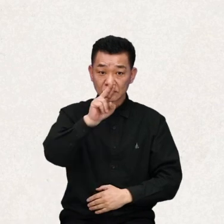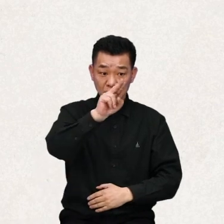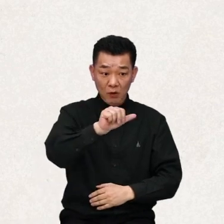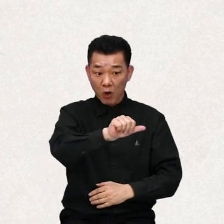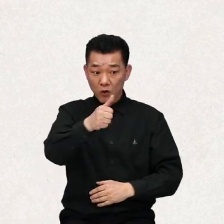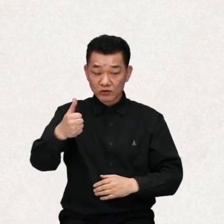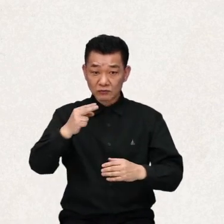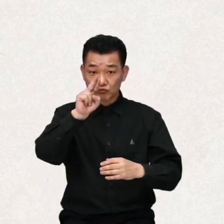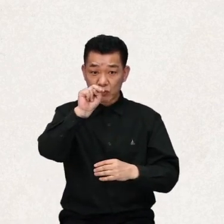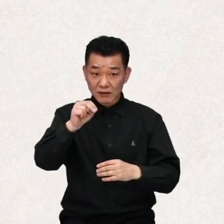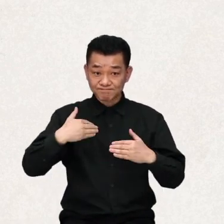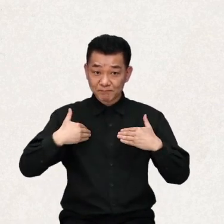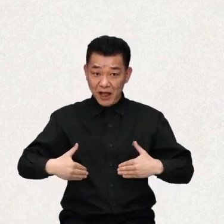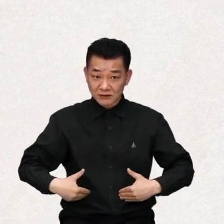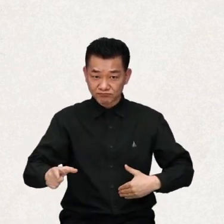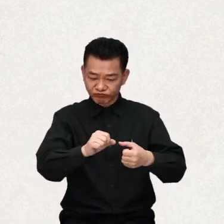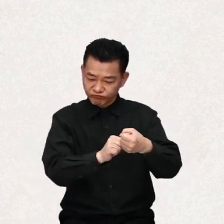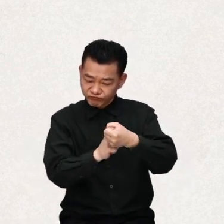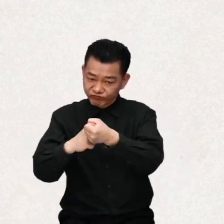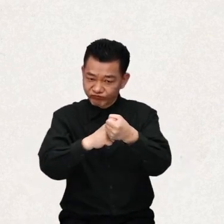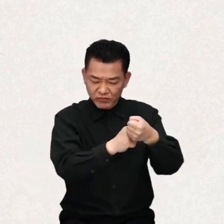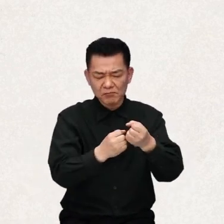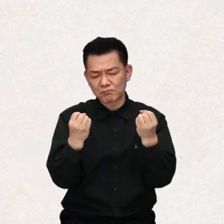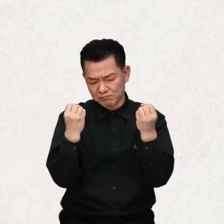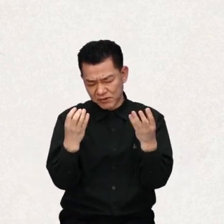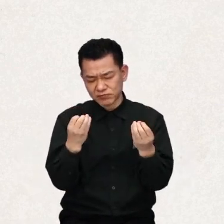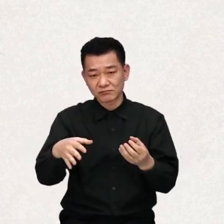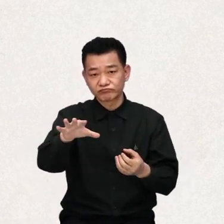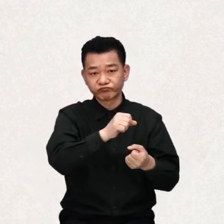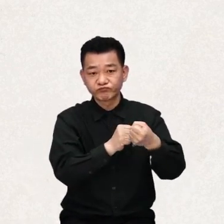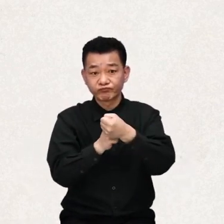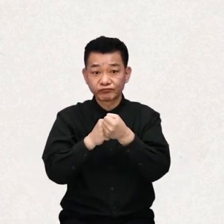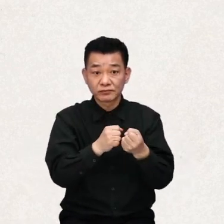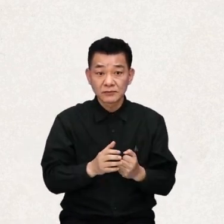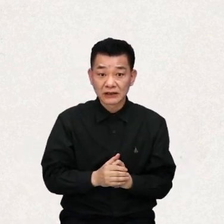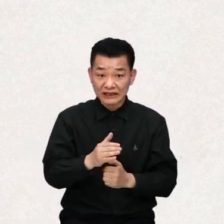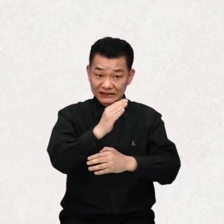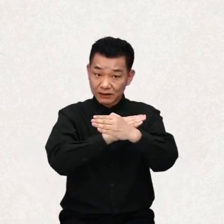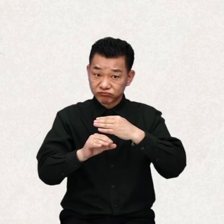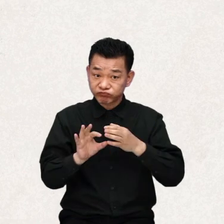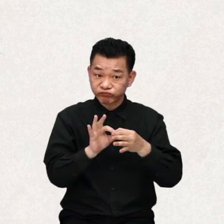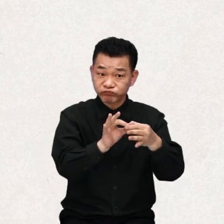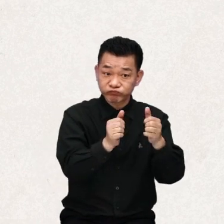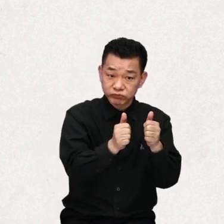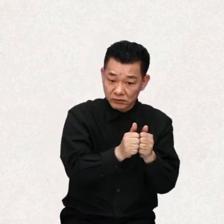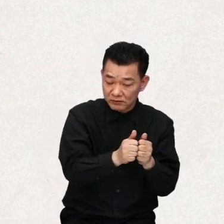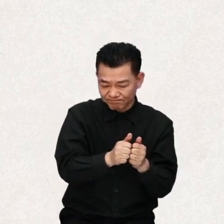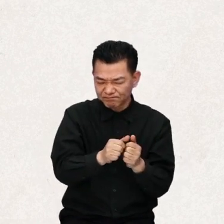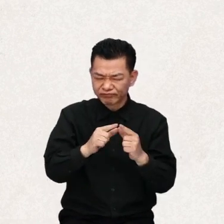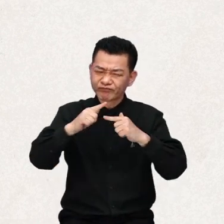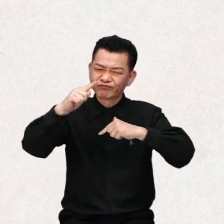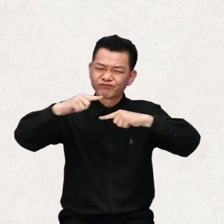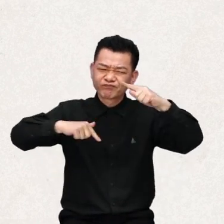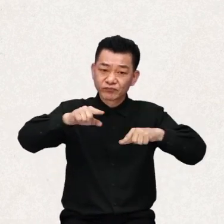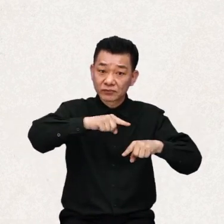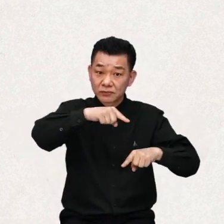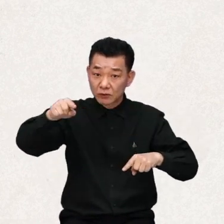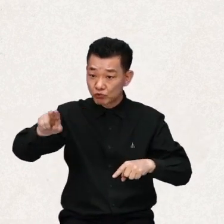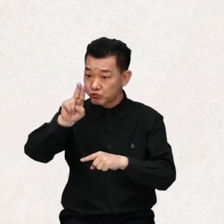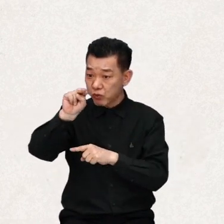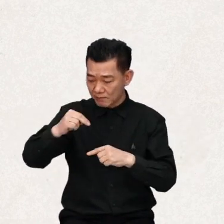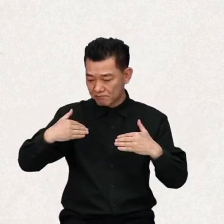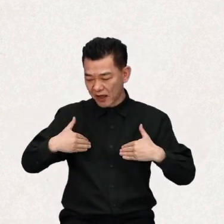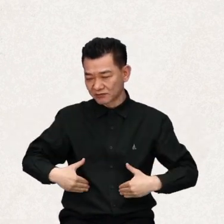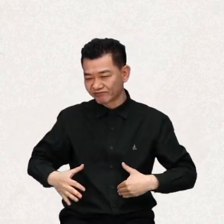And there are many cases to cooperate with other UN organizations. There are various UN organizations related to